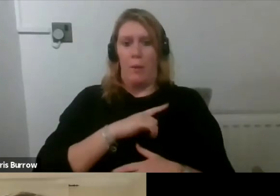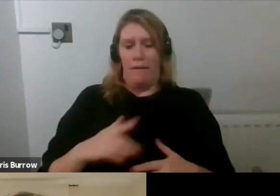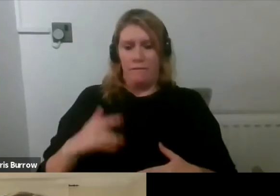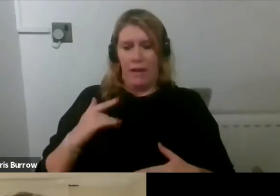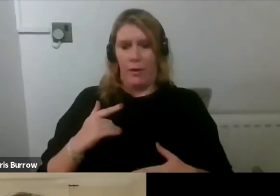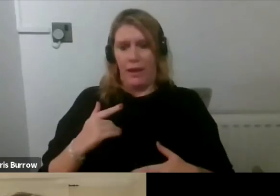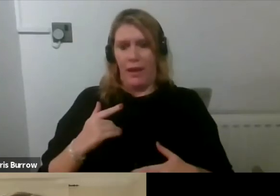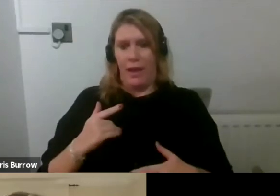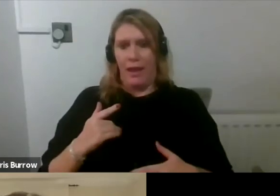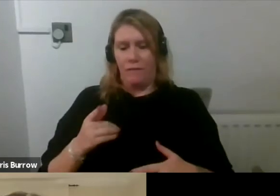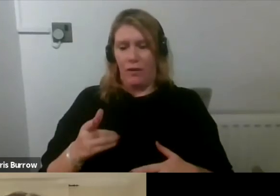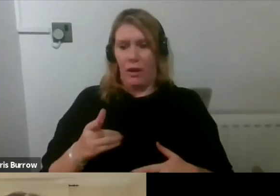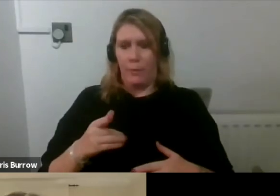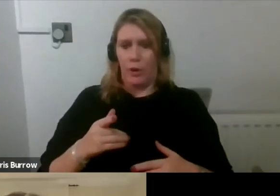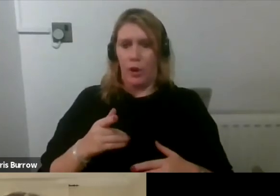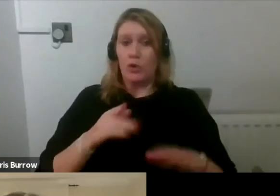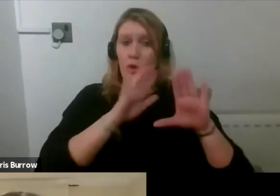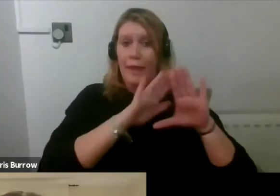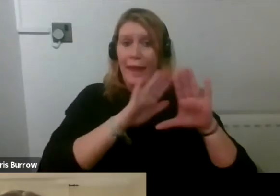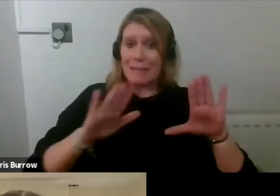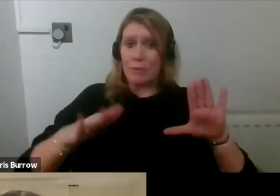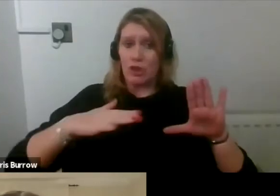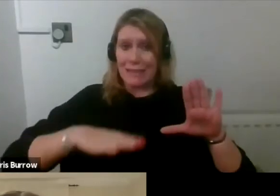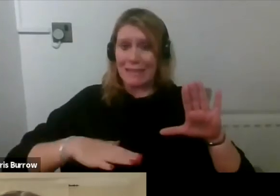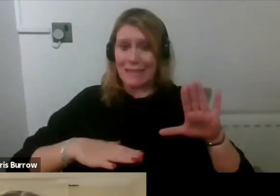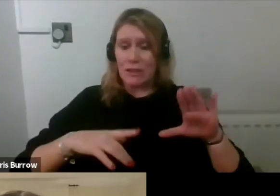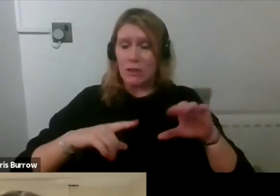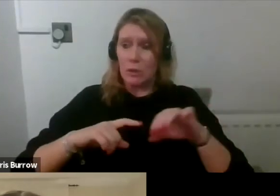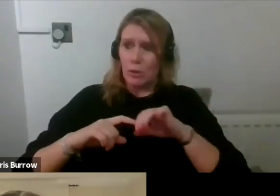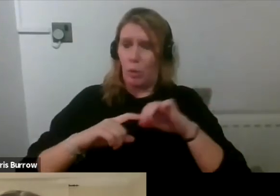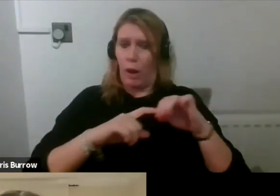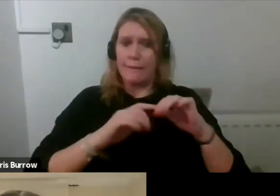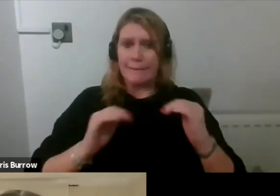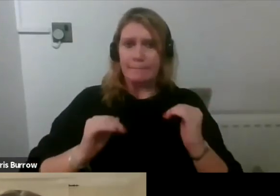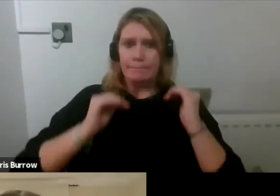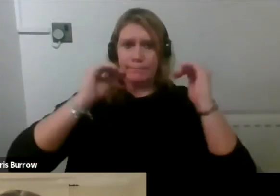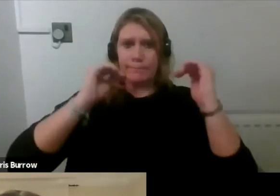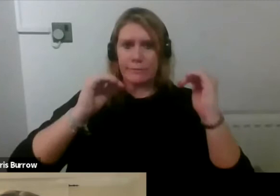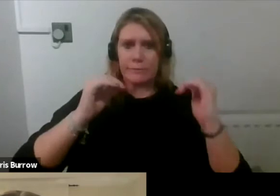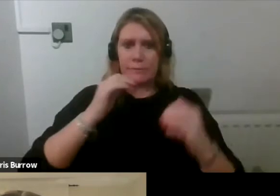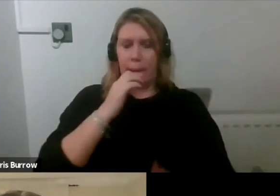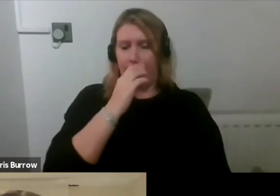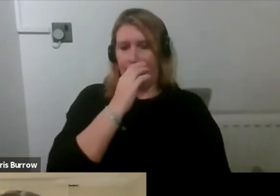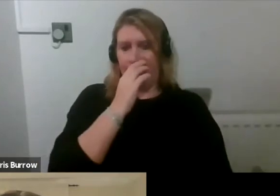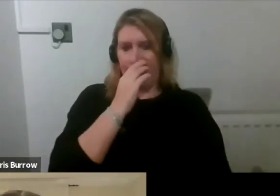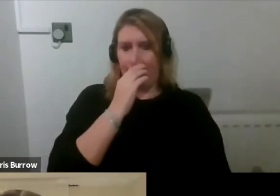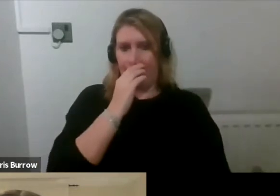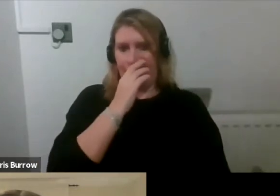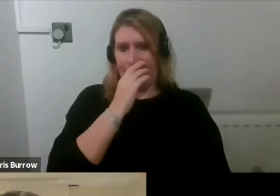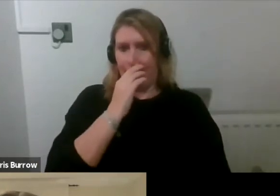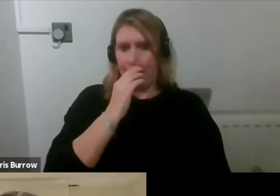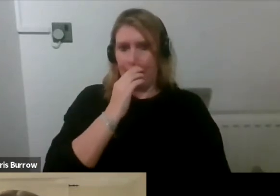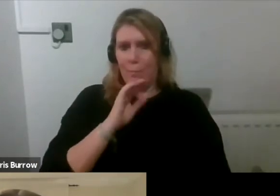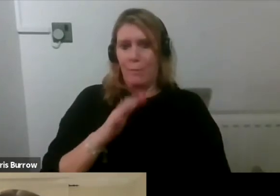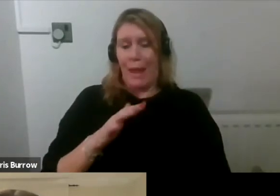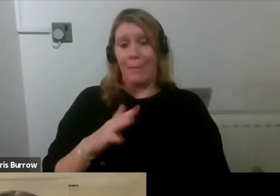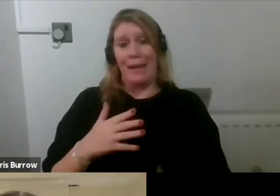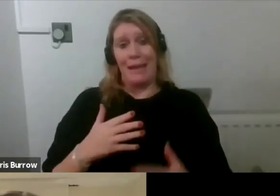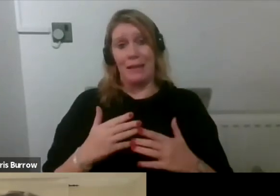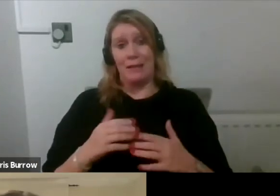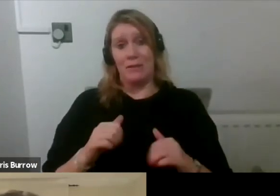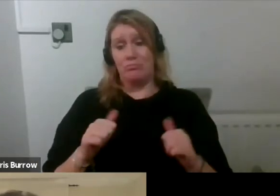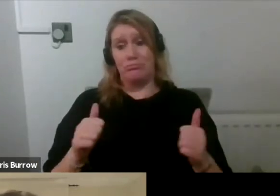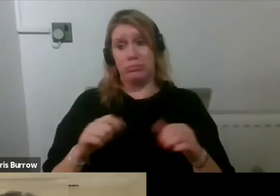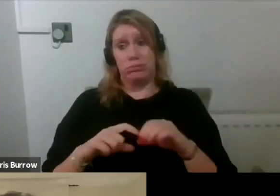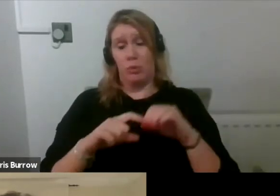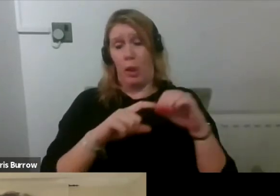properly. Otherwise, maybe it's being done too properly, because I was shocked when we had a talk about it at the art house, and there were like 40